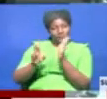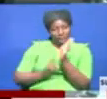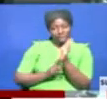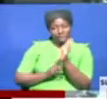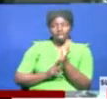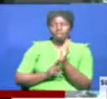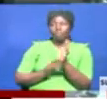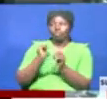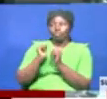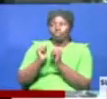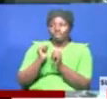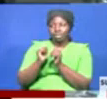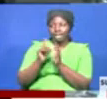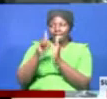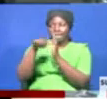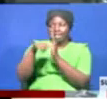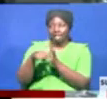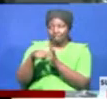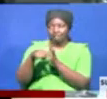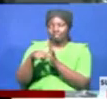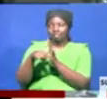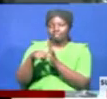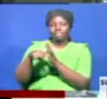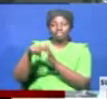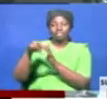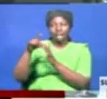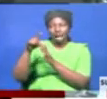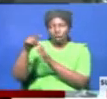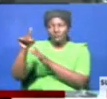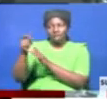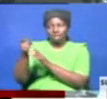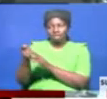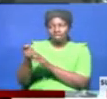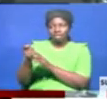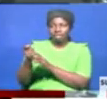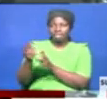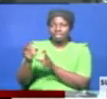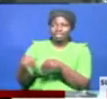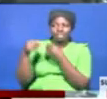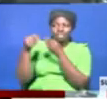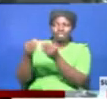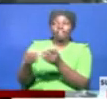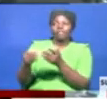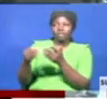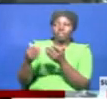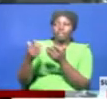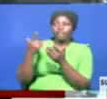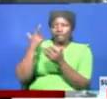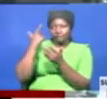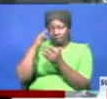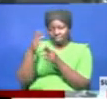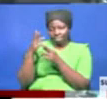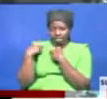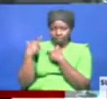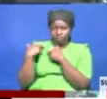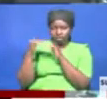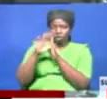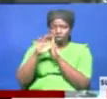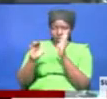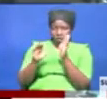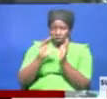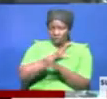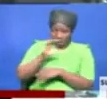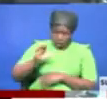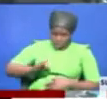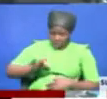which there later on was varied a bit, provided for the role of the commission, for the role